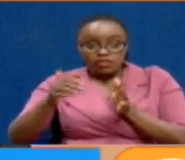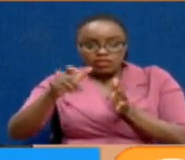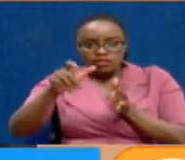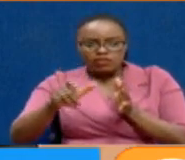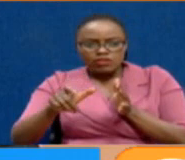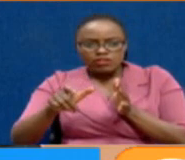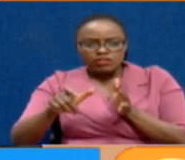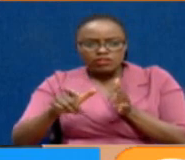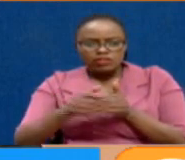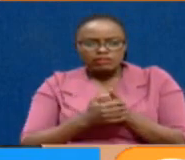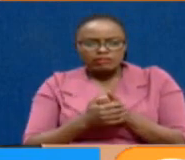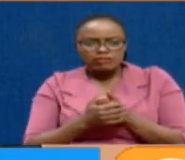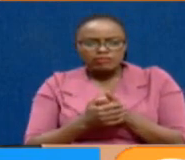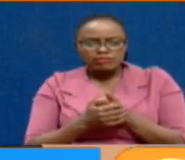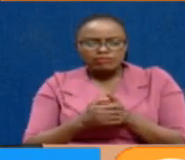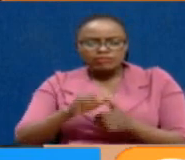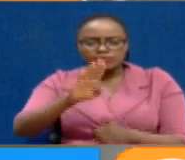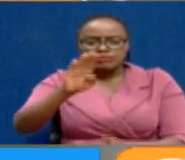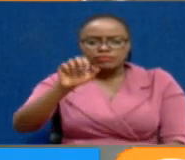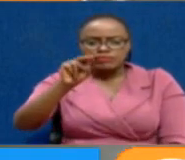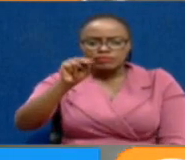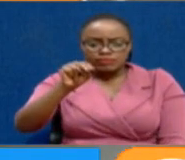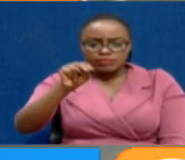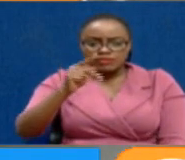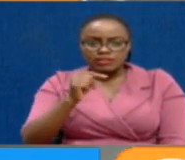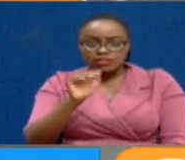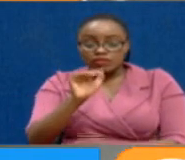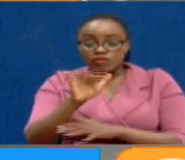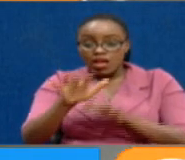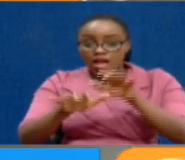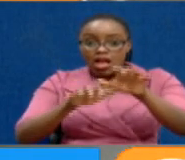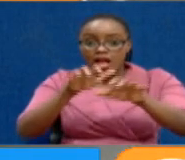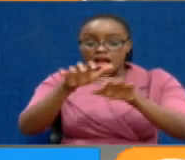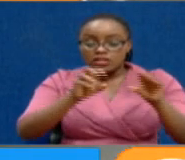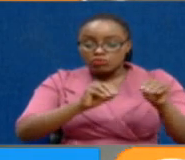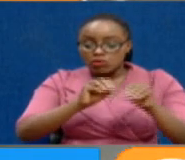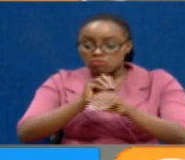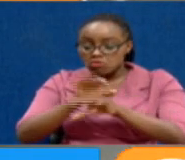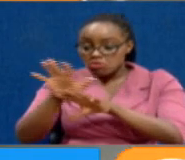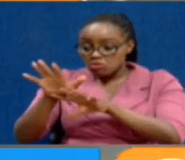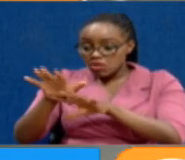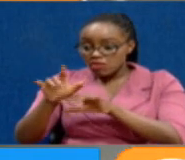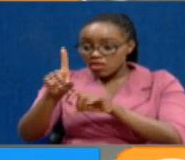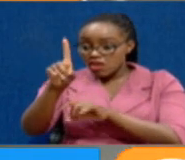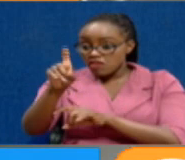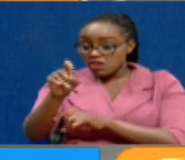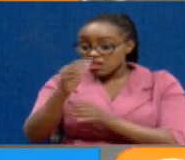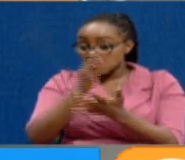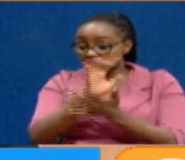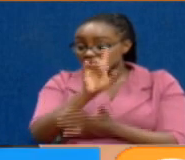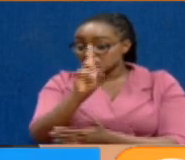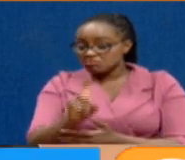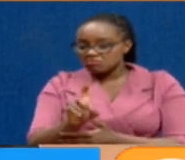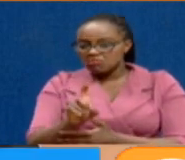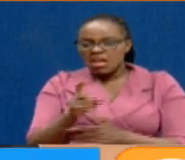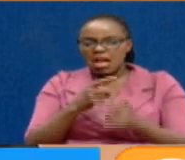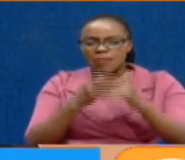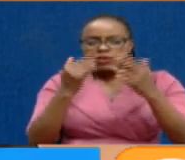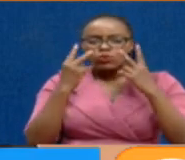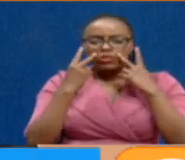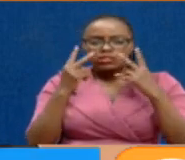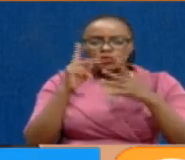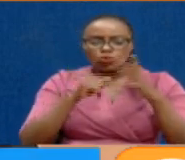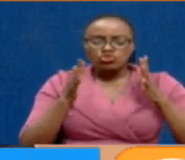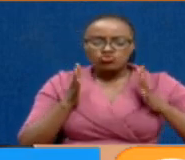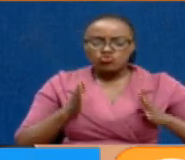don't need to repeat. Yeah, and Ben's Lang says, is it true that animals can't transmit the virus, Oluga? So far, I think what we have seen